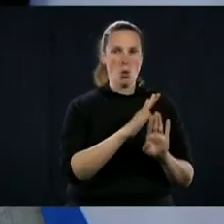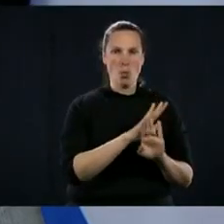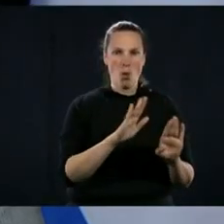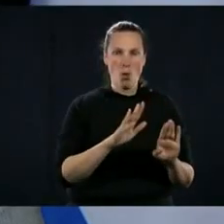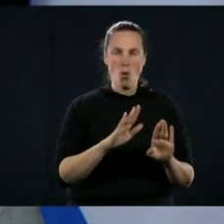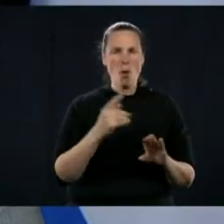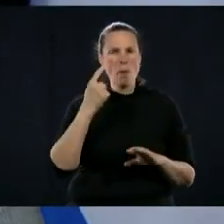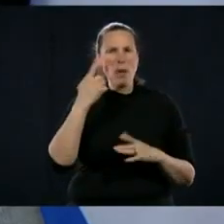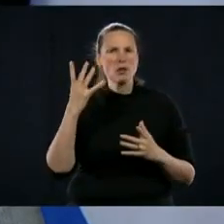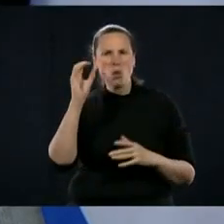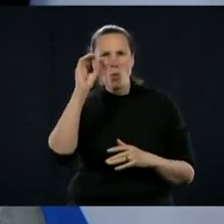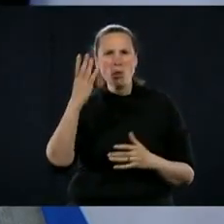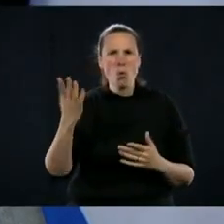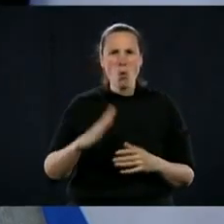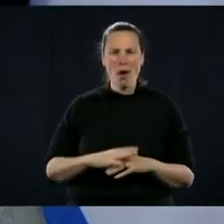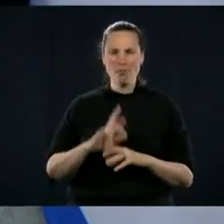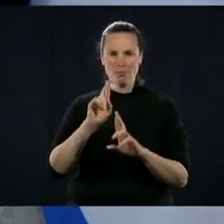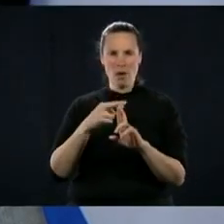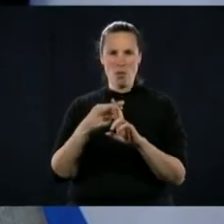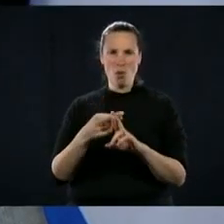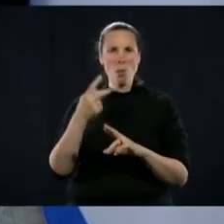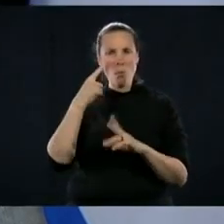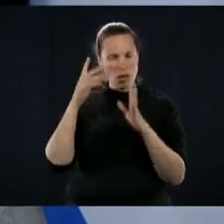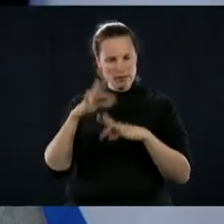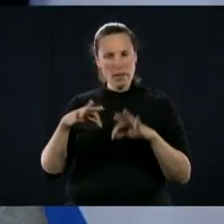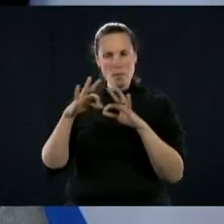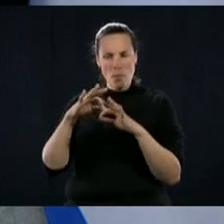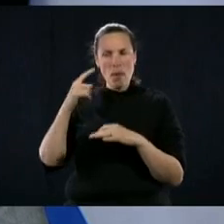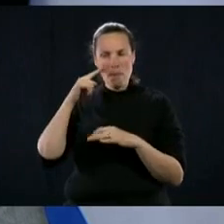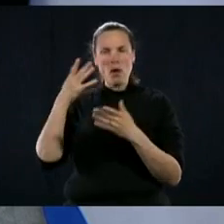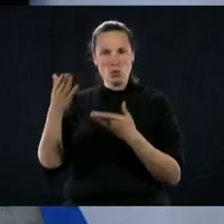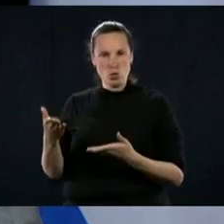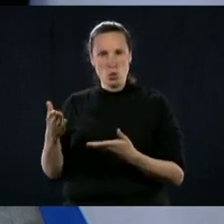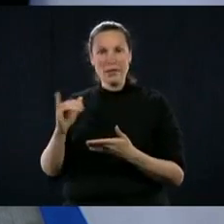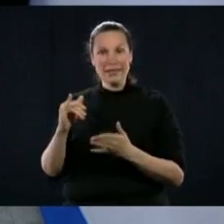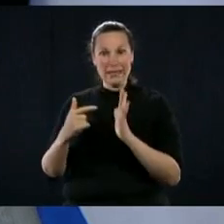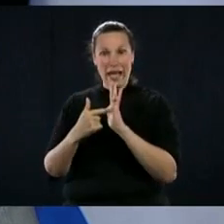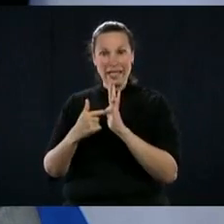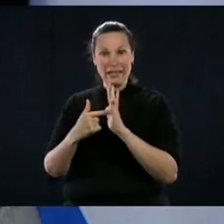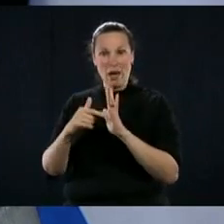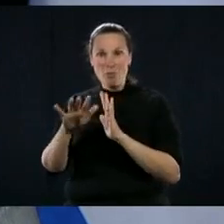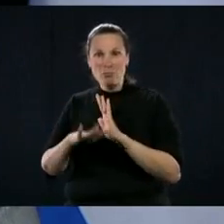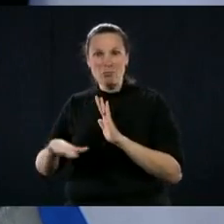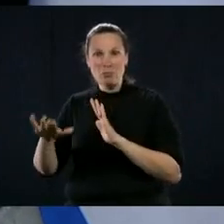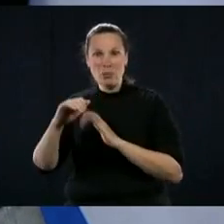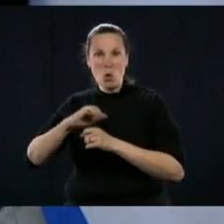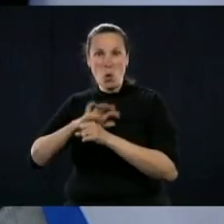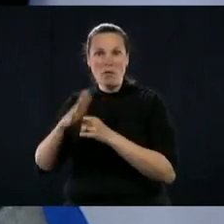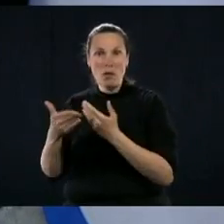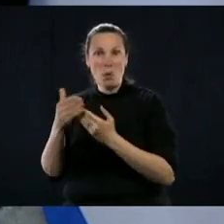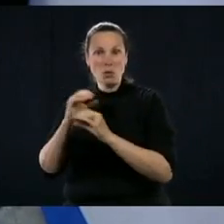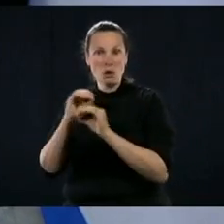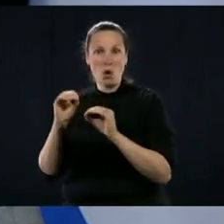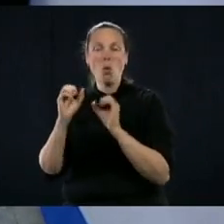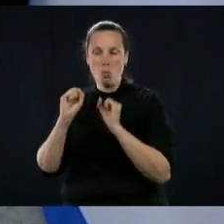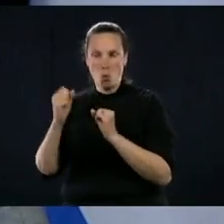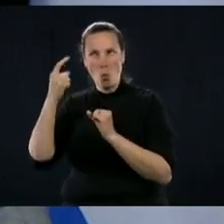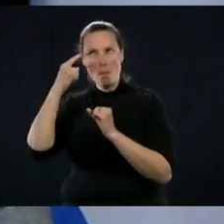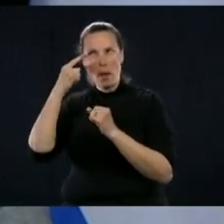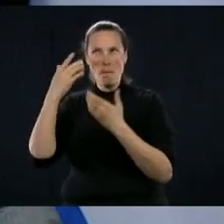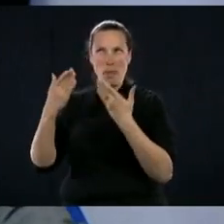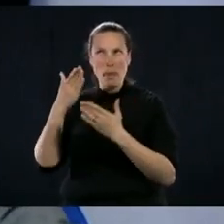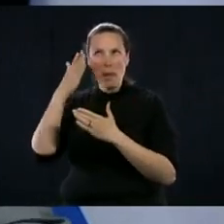that? I also think that we have to study this, particularly in cold zones as well, compared to what's happening in